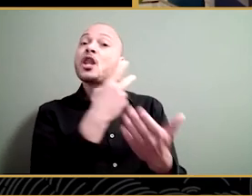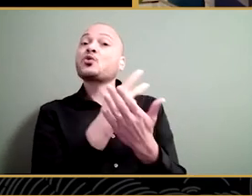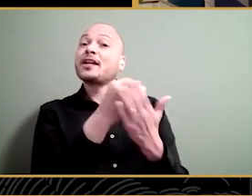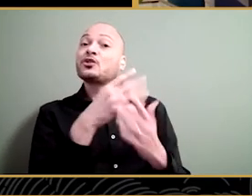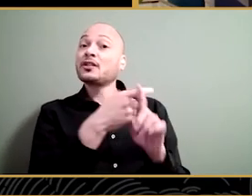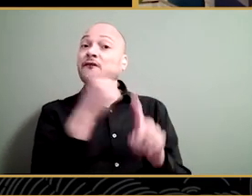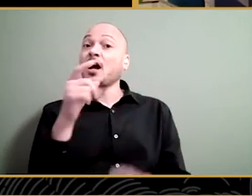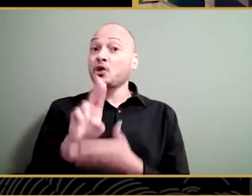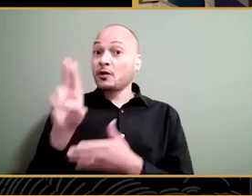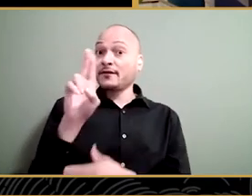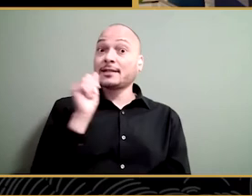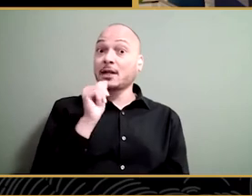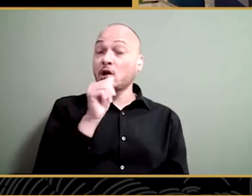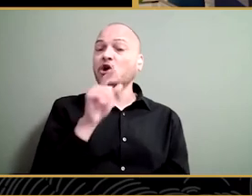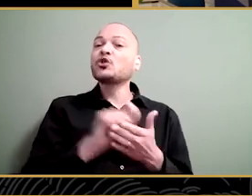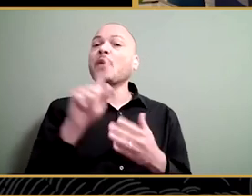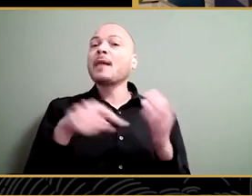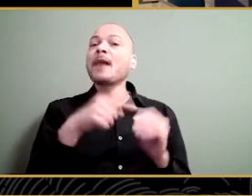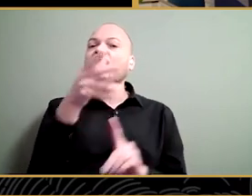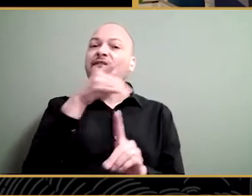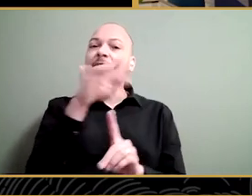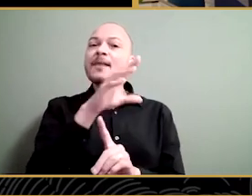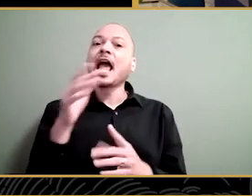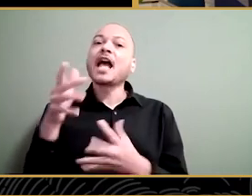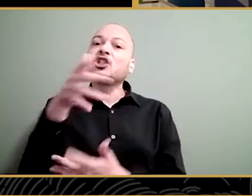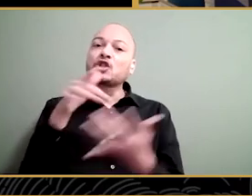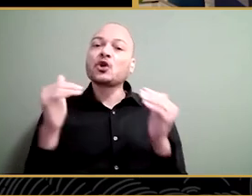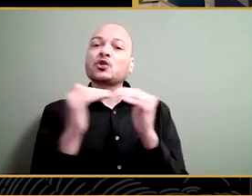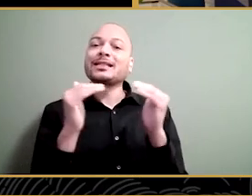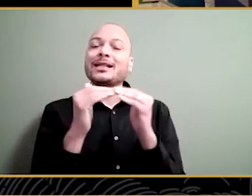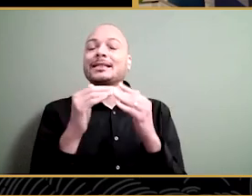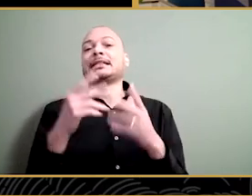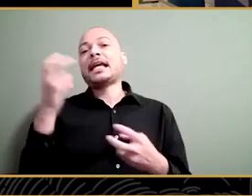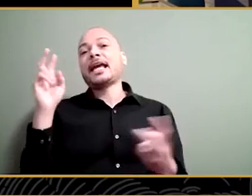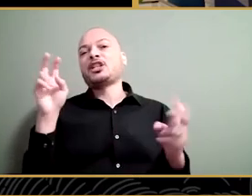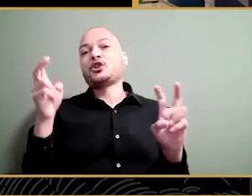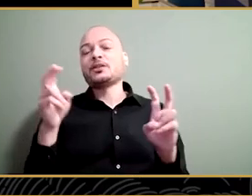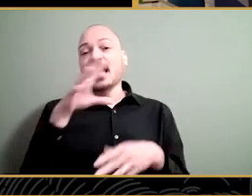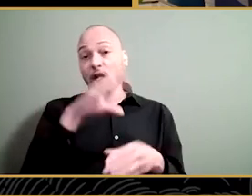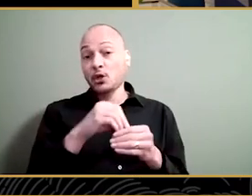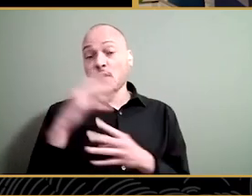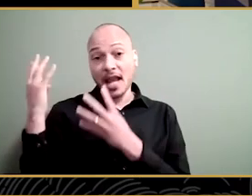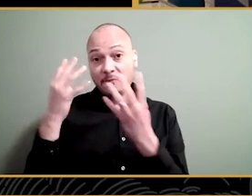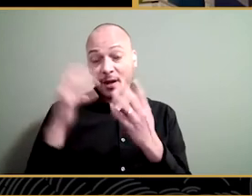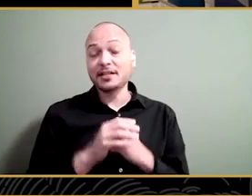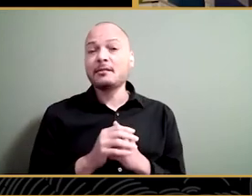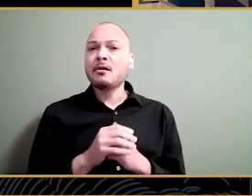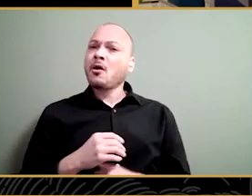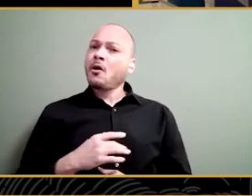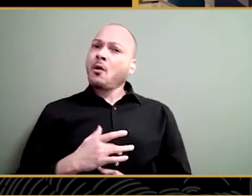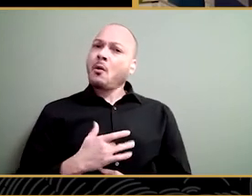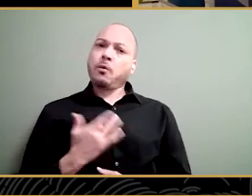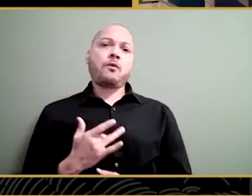Arizona To write about environmental and social justice issues, including immigration Moved